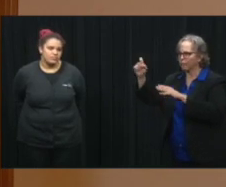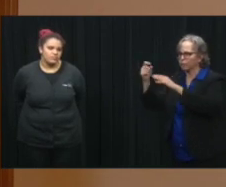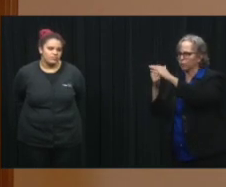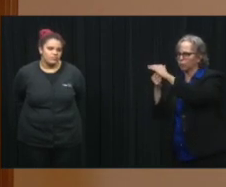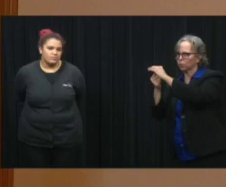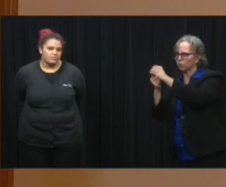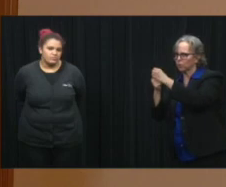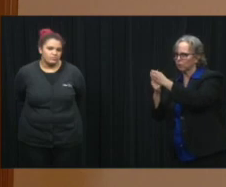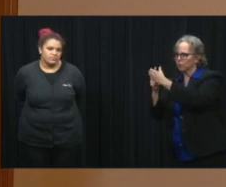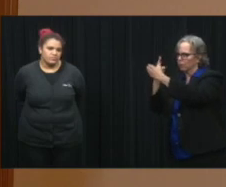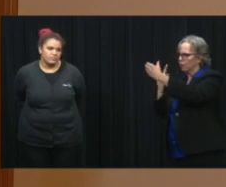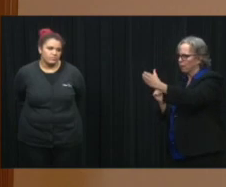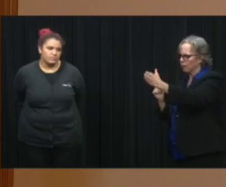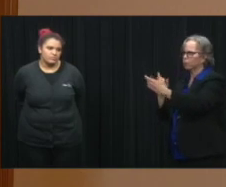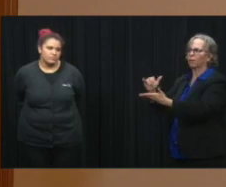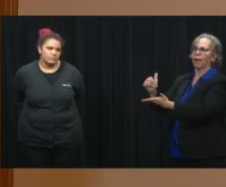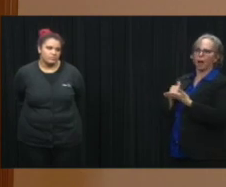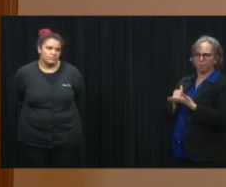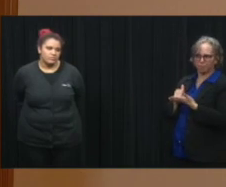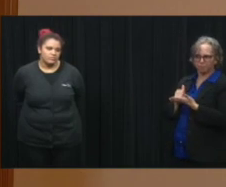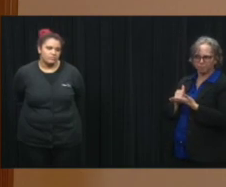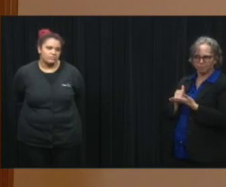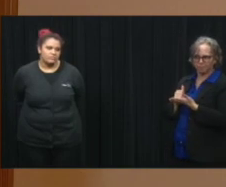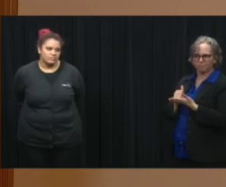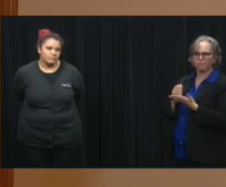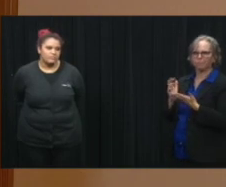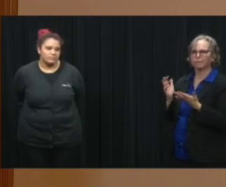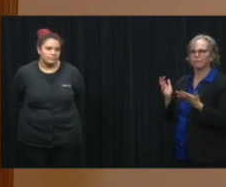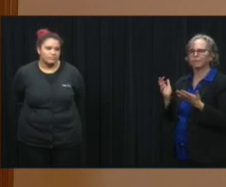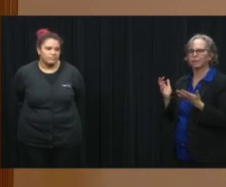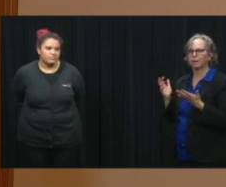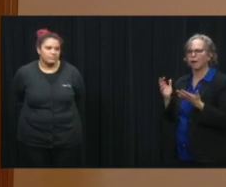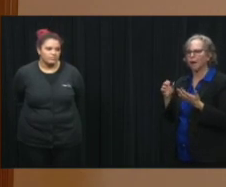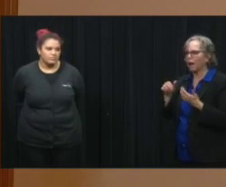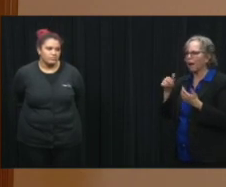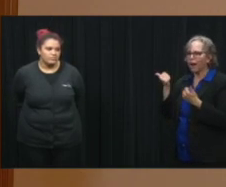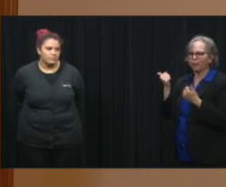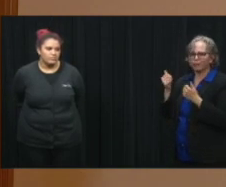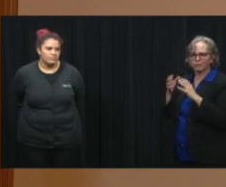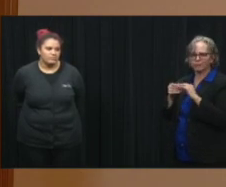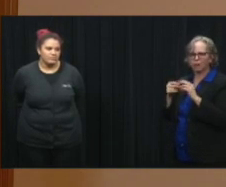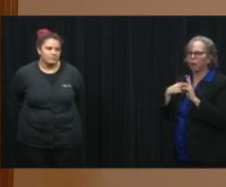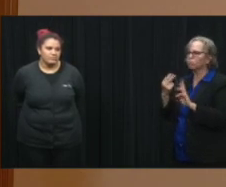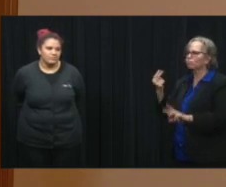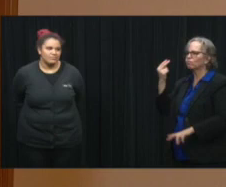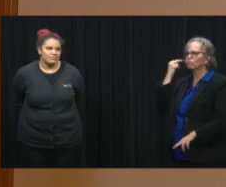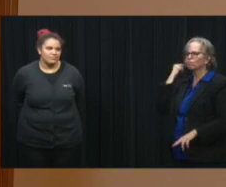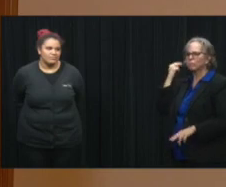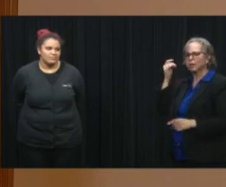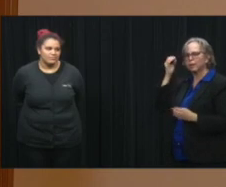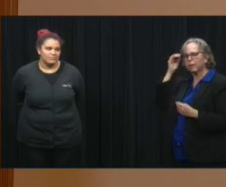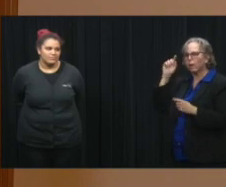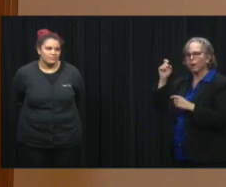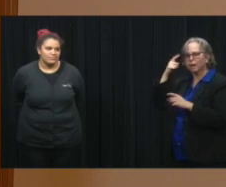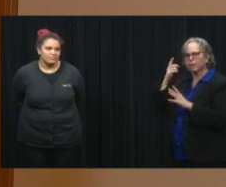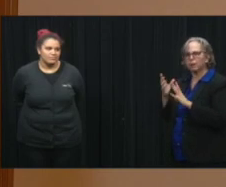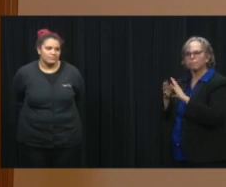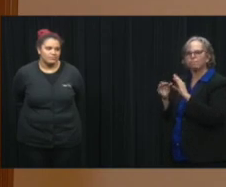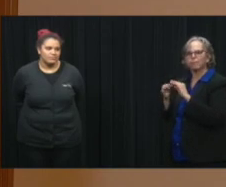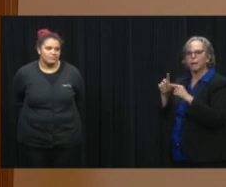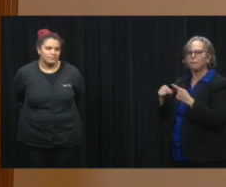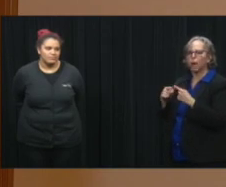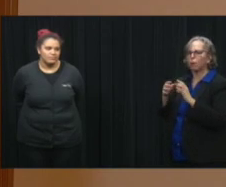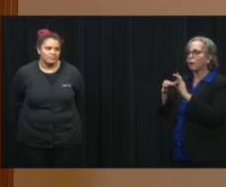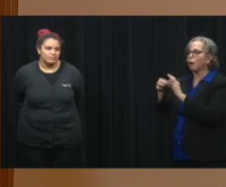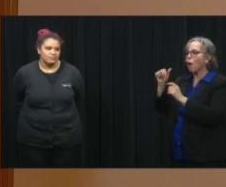consistent policy. The other night I was thinking back, as the governor mentioned, the Arnold Classic, and again, just how absolutely